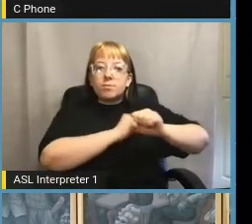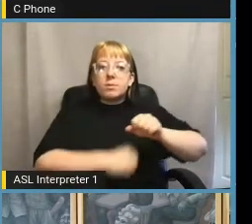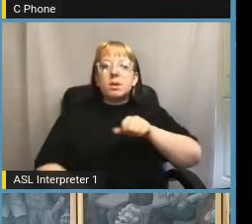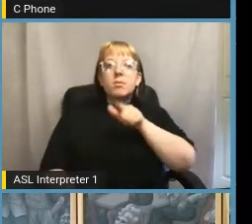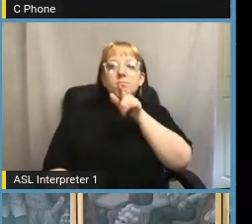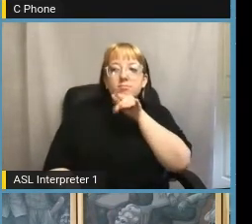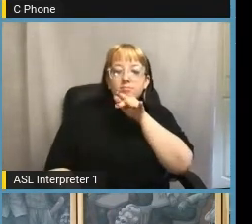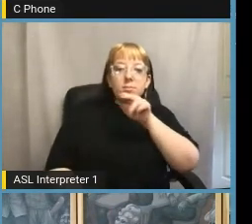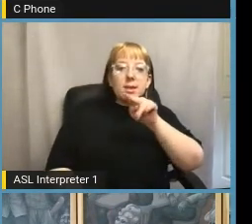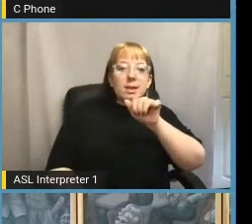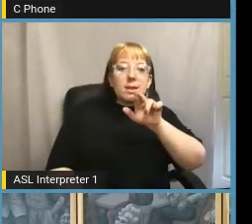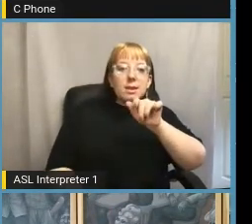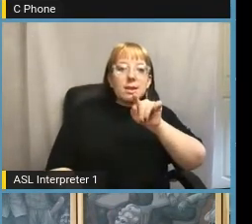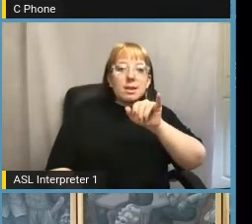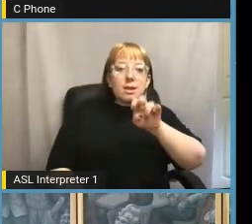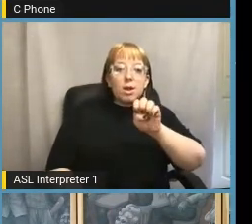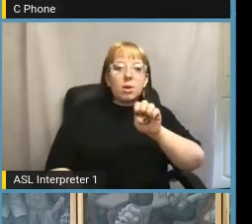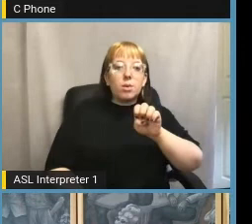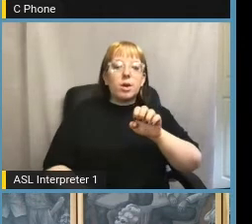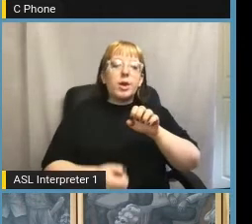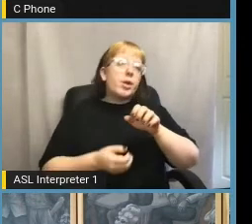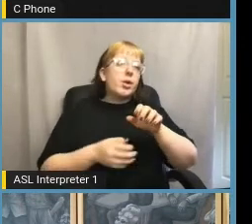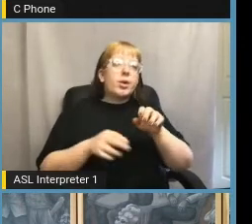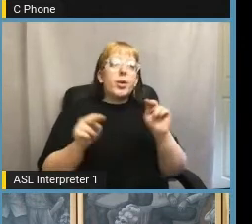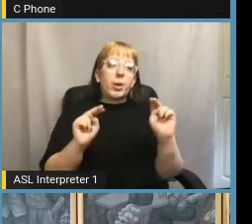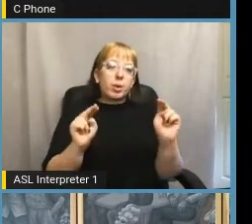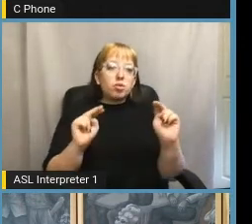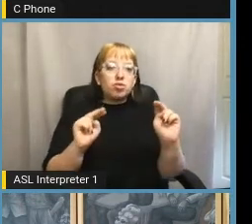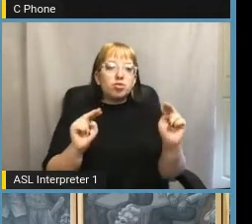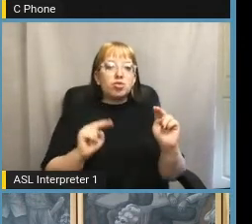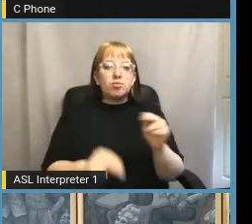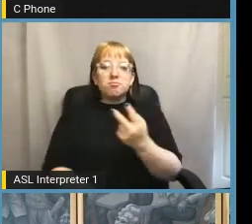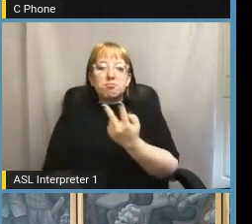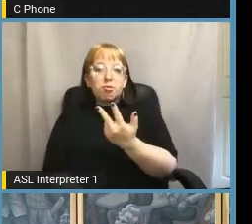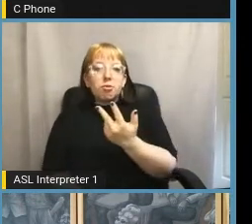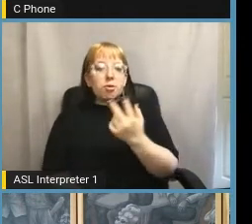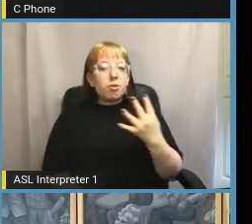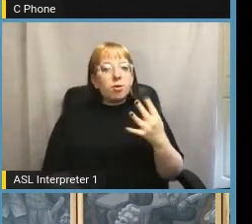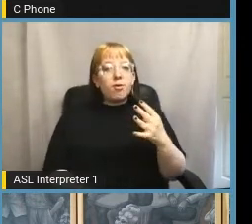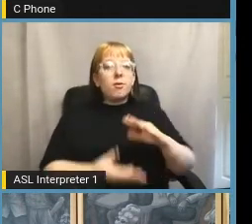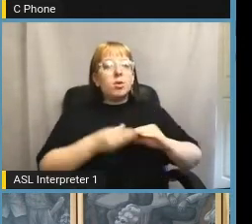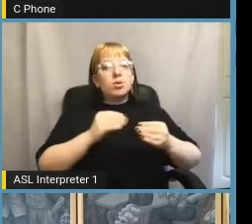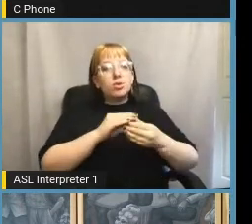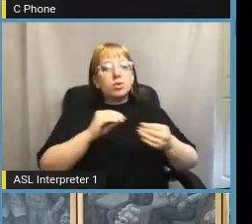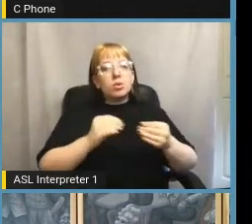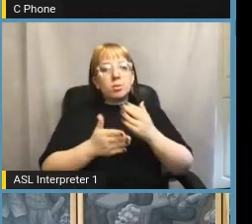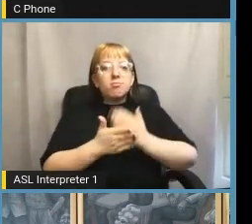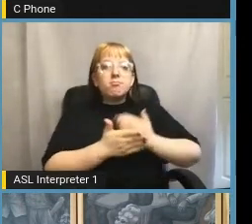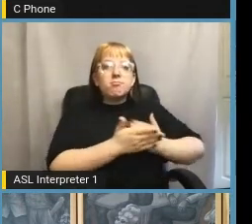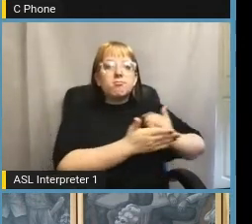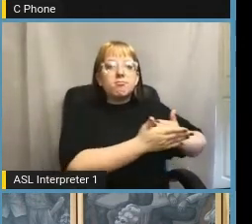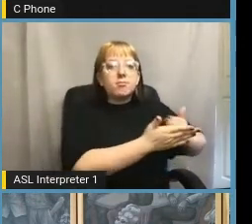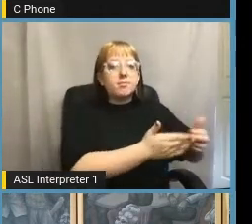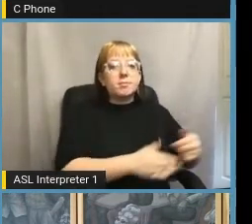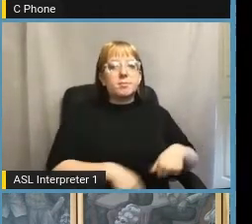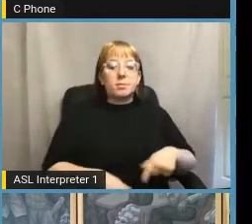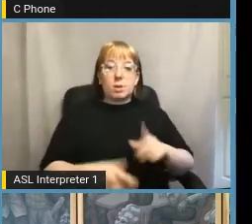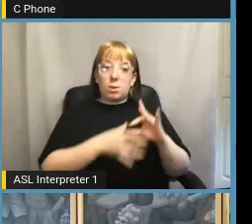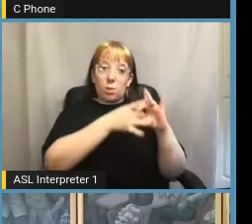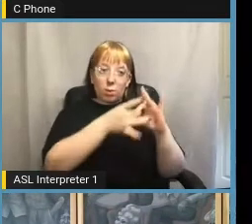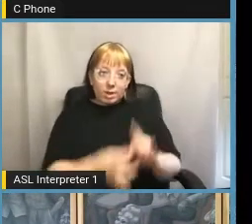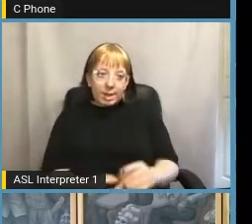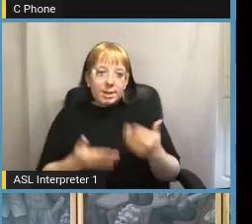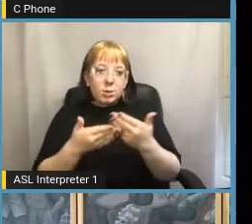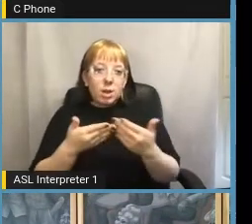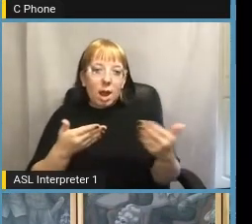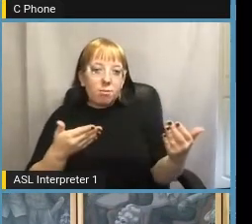narrator, that links 3 to 4 story segments, and it's always centered around an object. And I'll talk a little bit more about